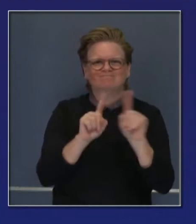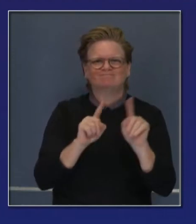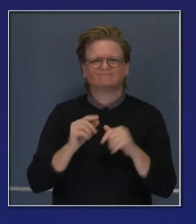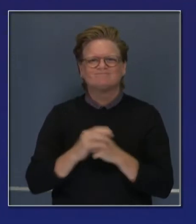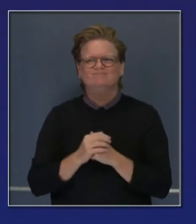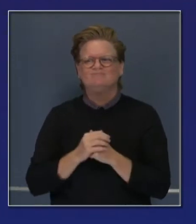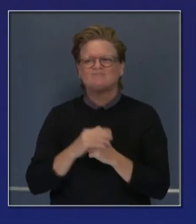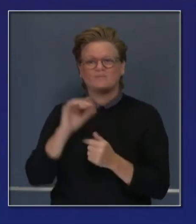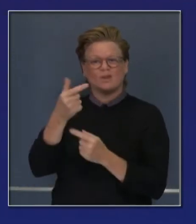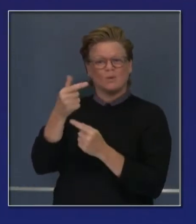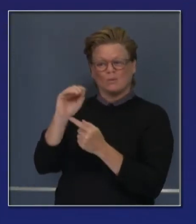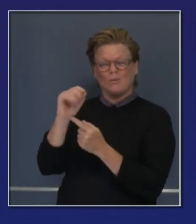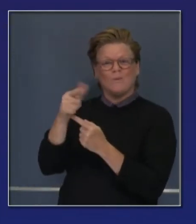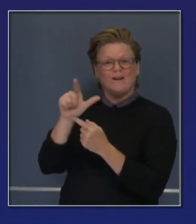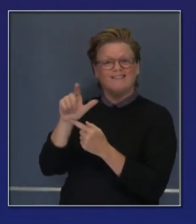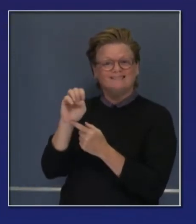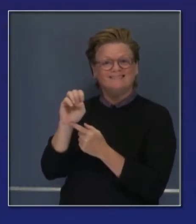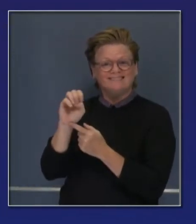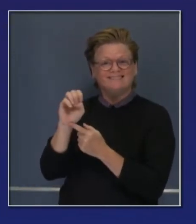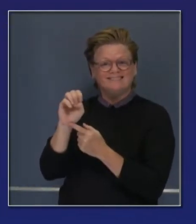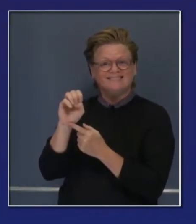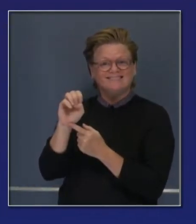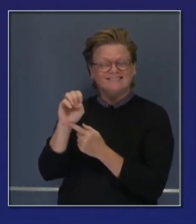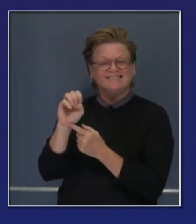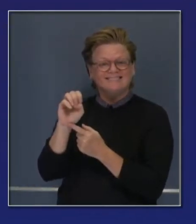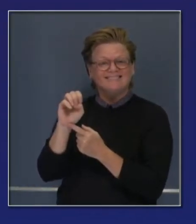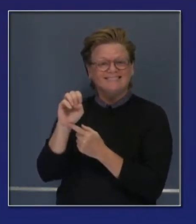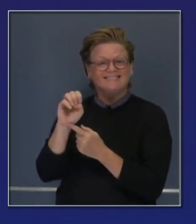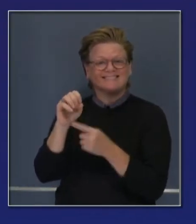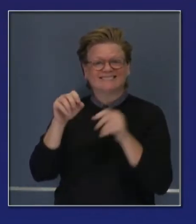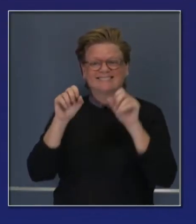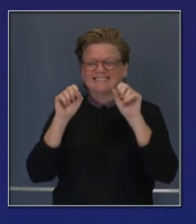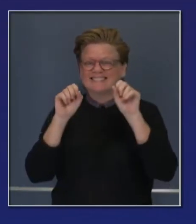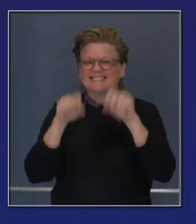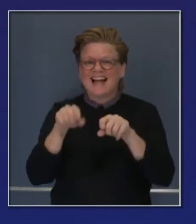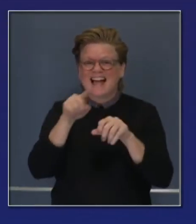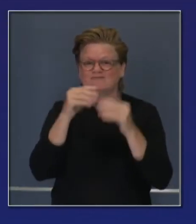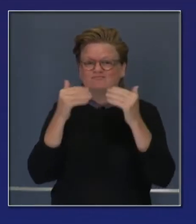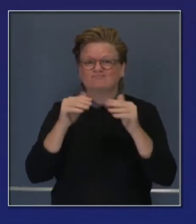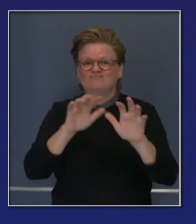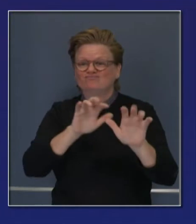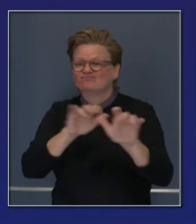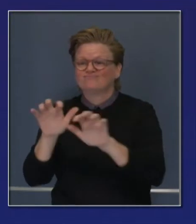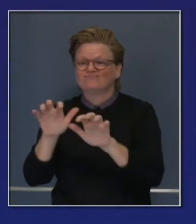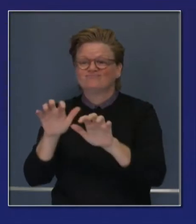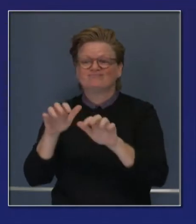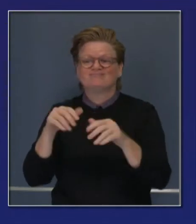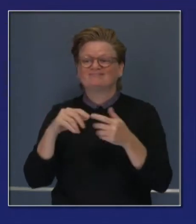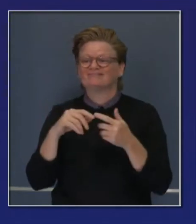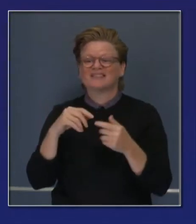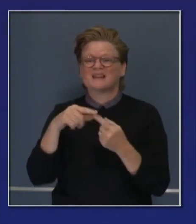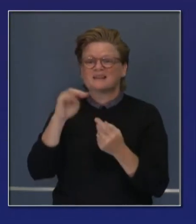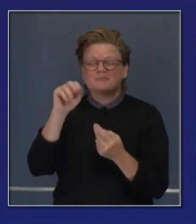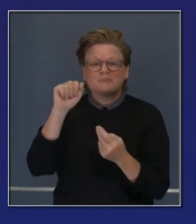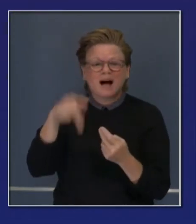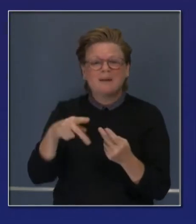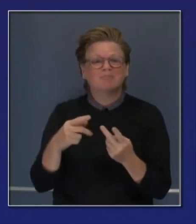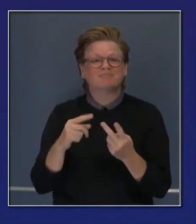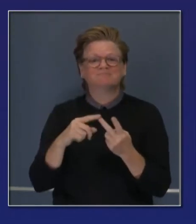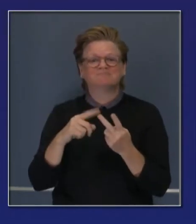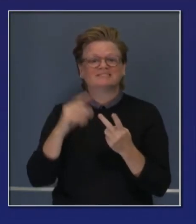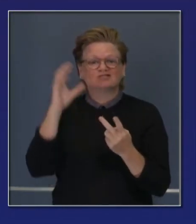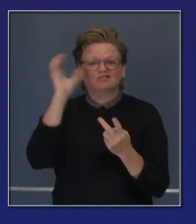course, Google, they have search engine capacity and the mapping capacity. They are also providing